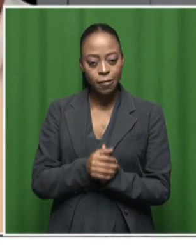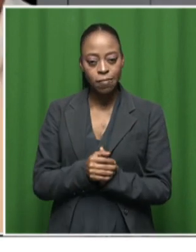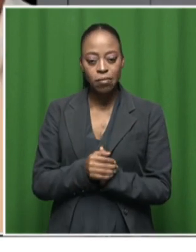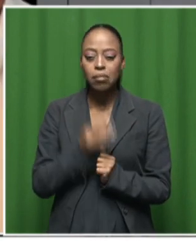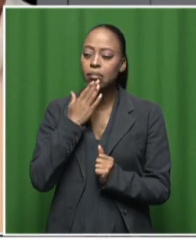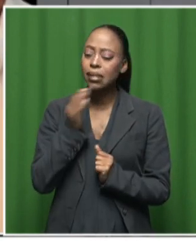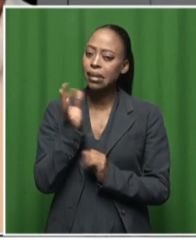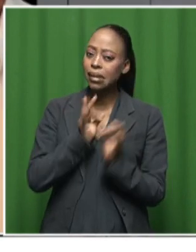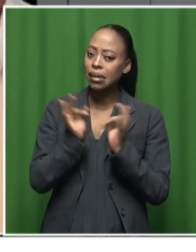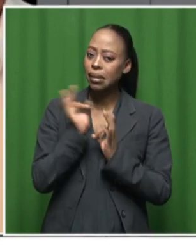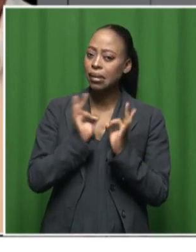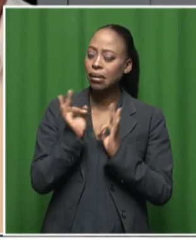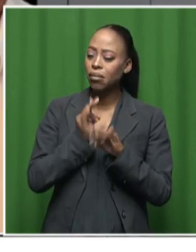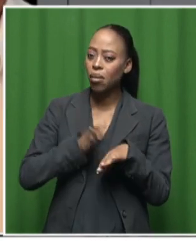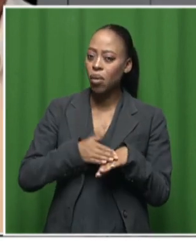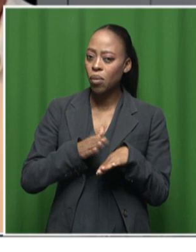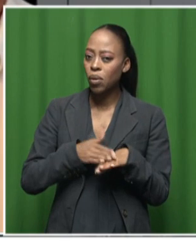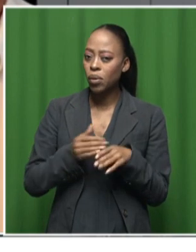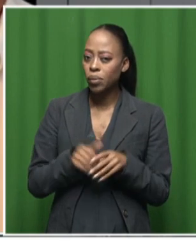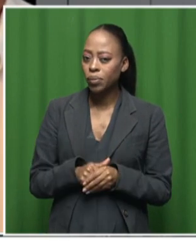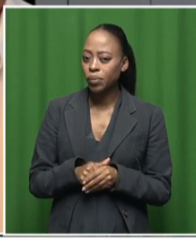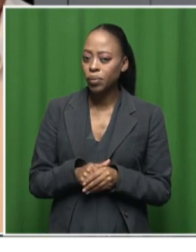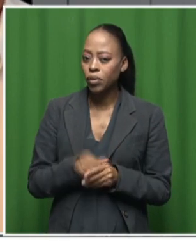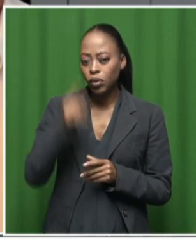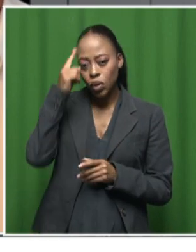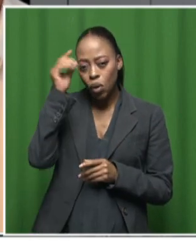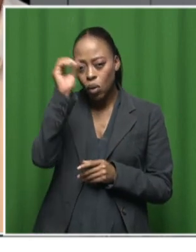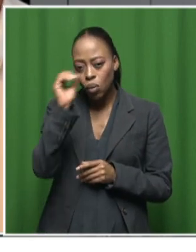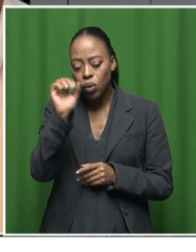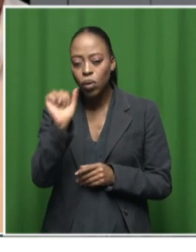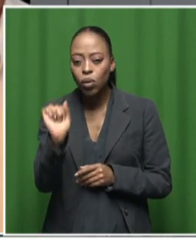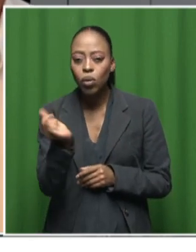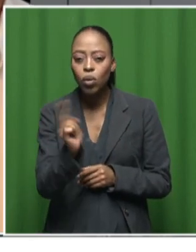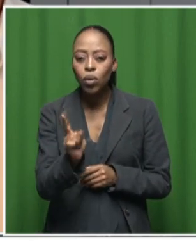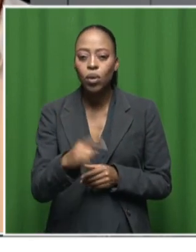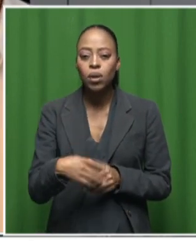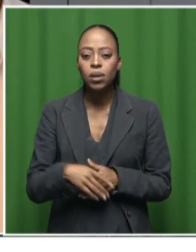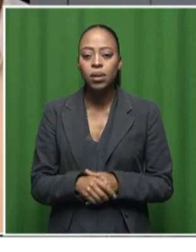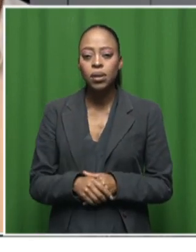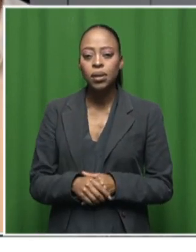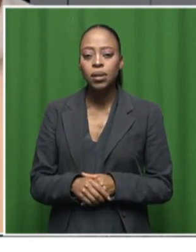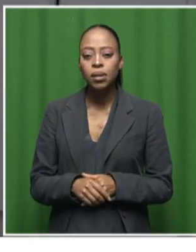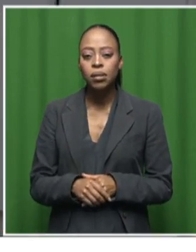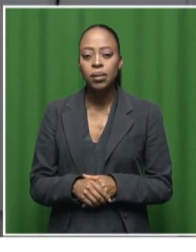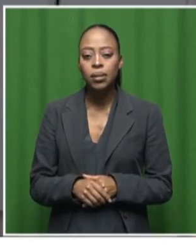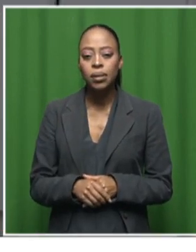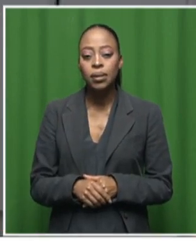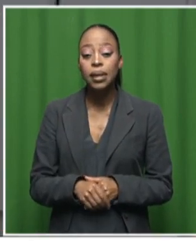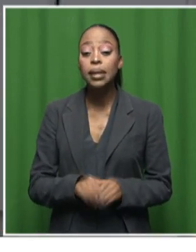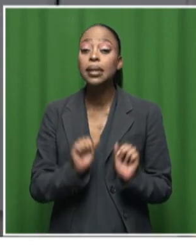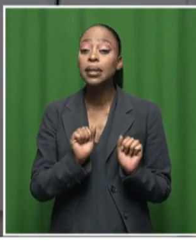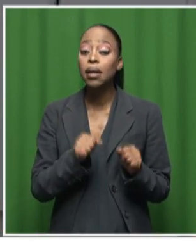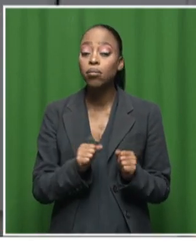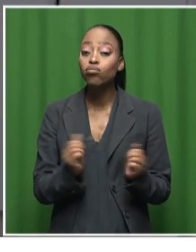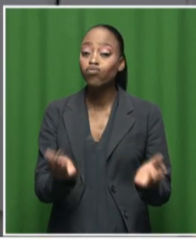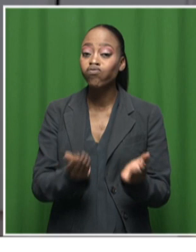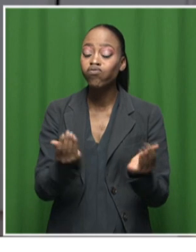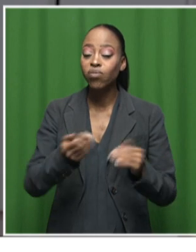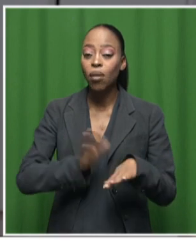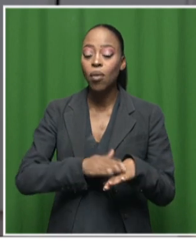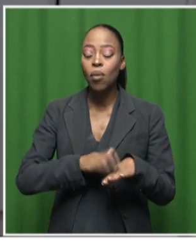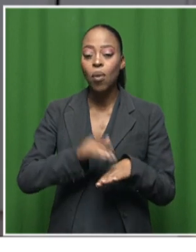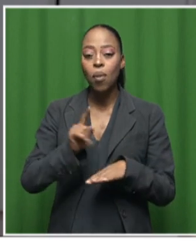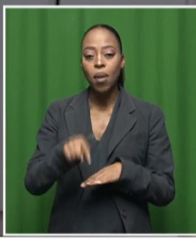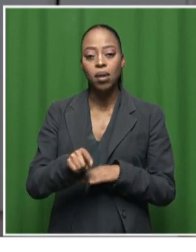go a little bit more into this. So tell us your views on it. Well, I think yes, we must be encouraged that